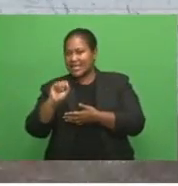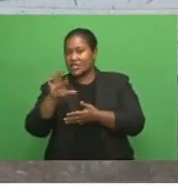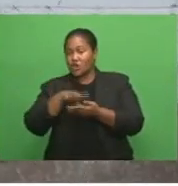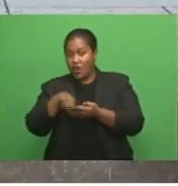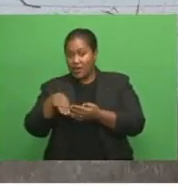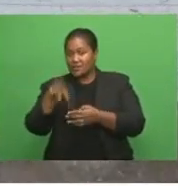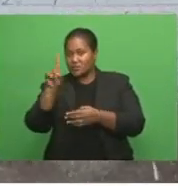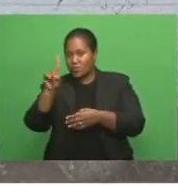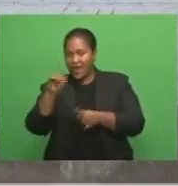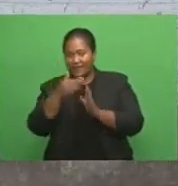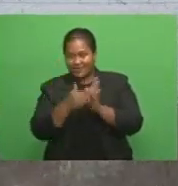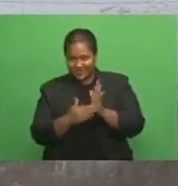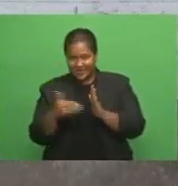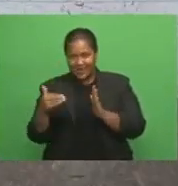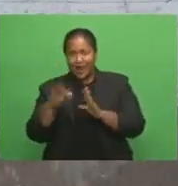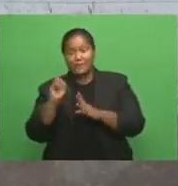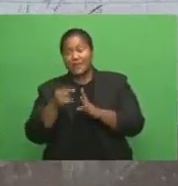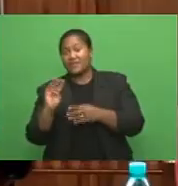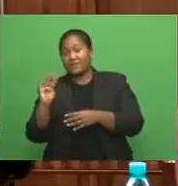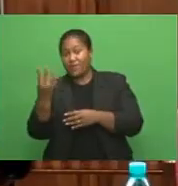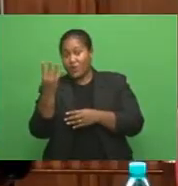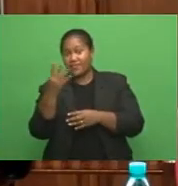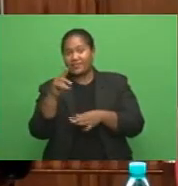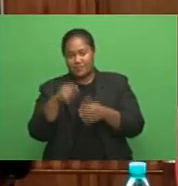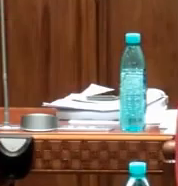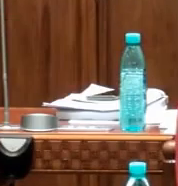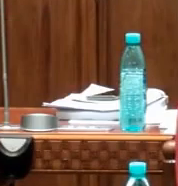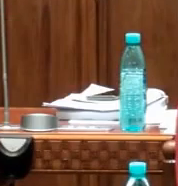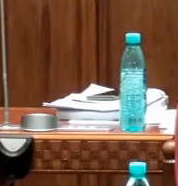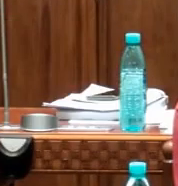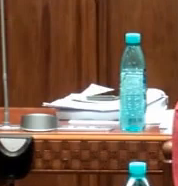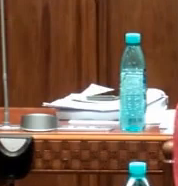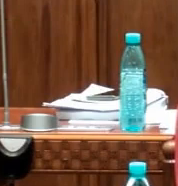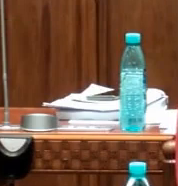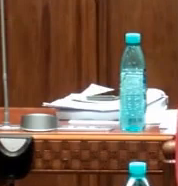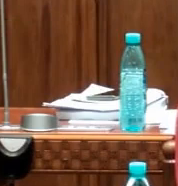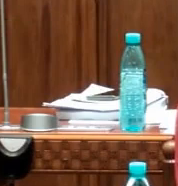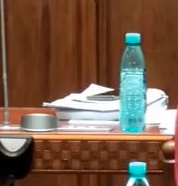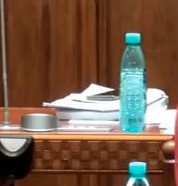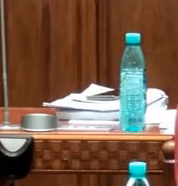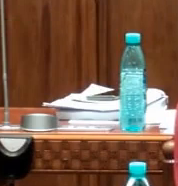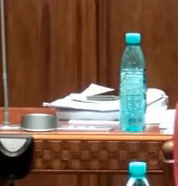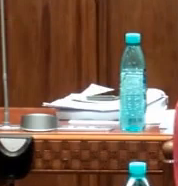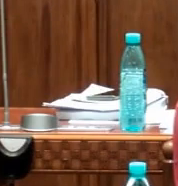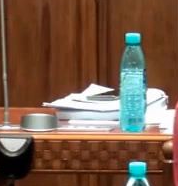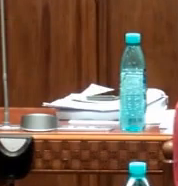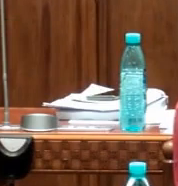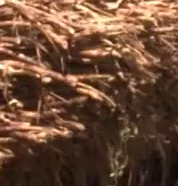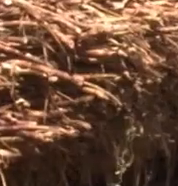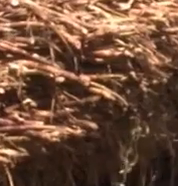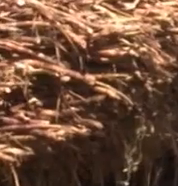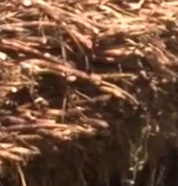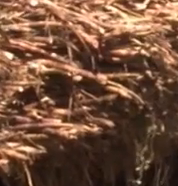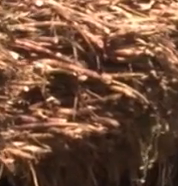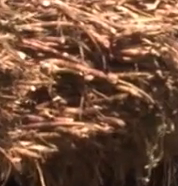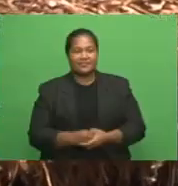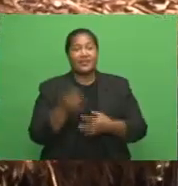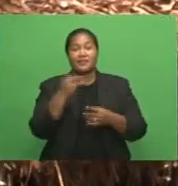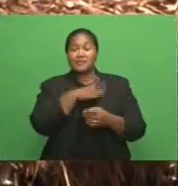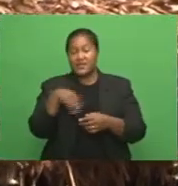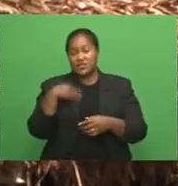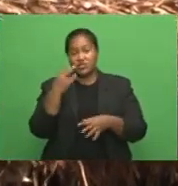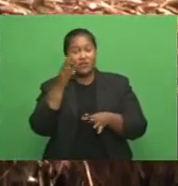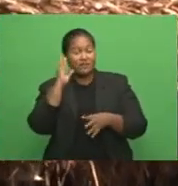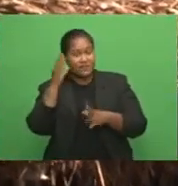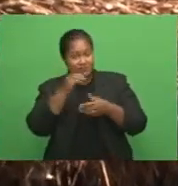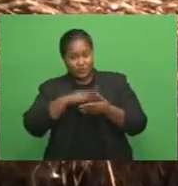and final wash-up payment will make up the full amount of $85 per ton, as we always do. The Ministry of Sugar Industry